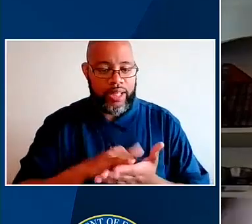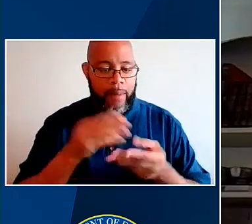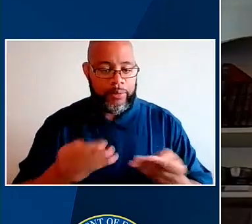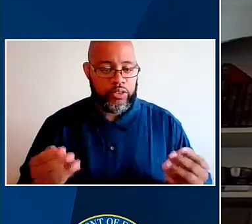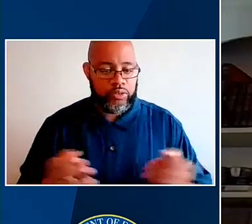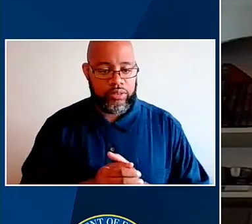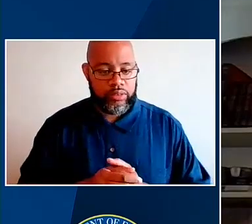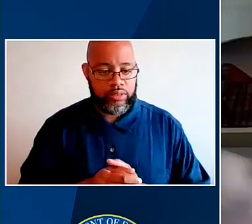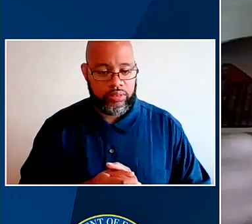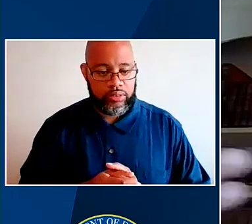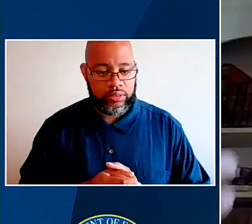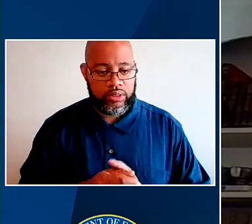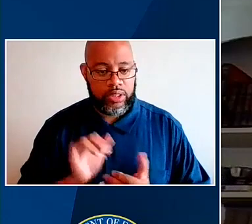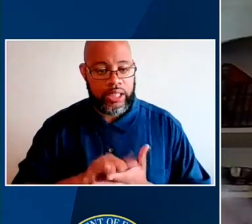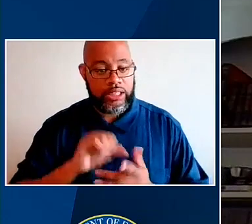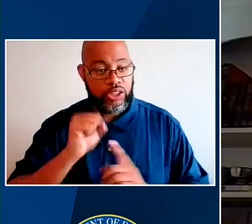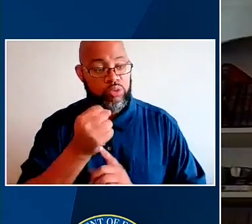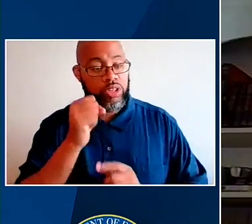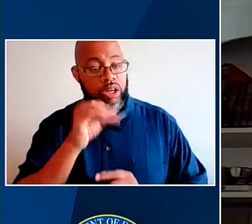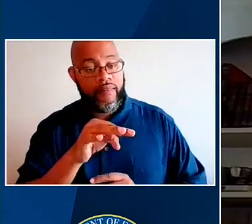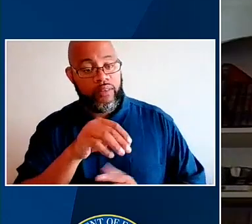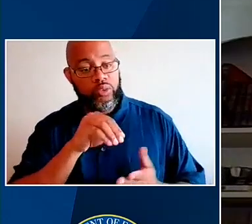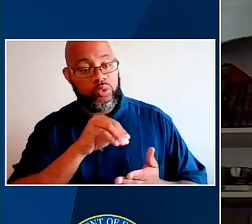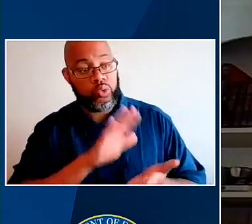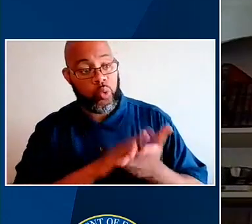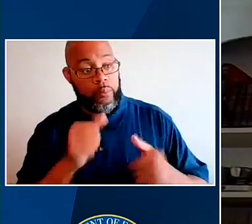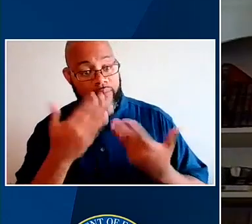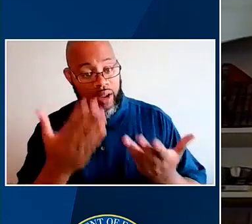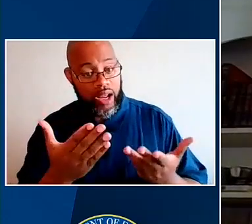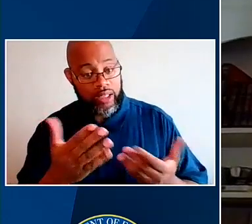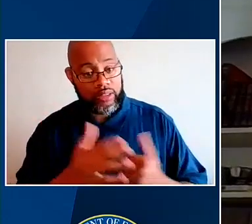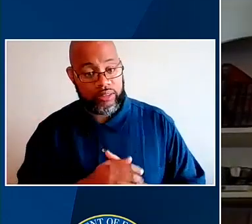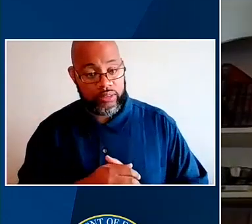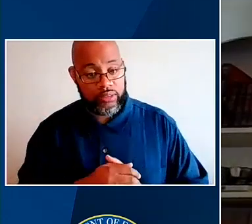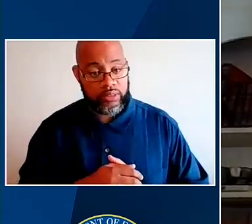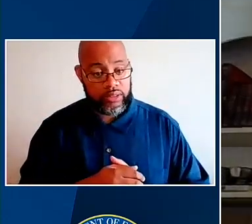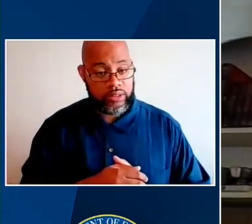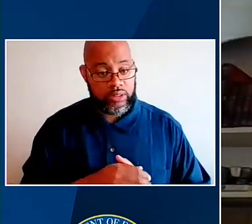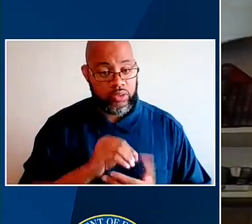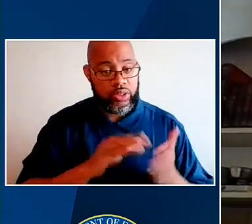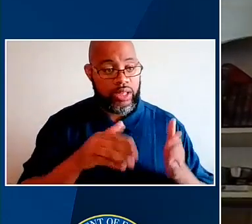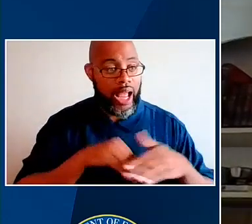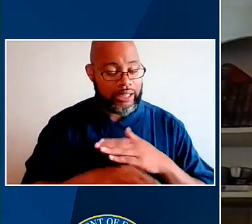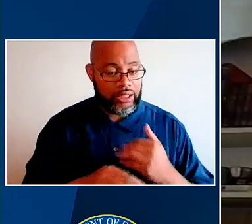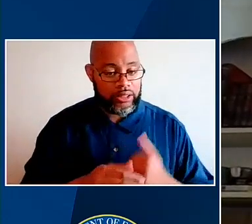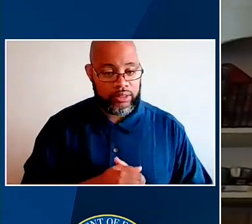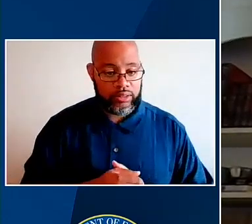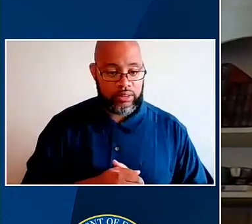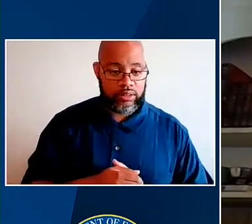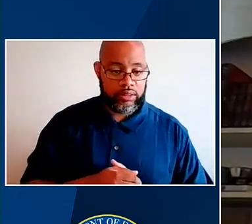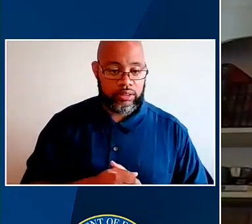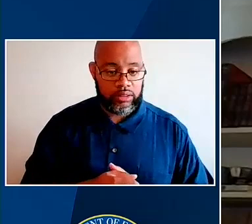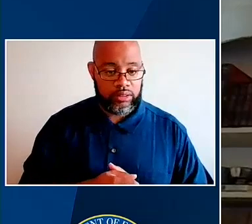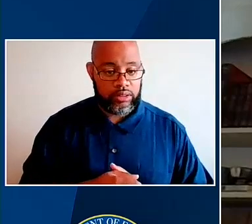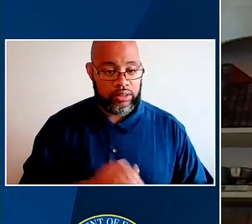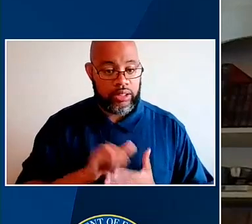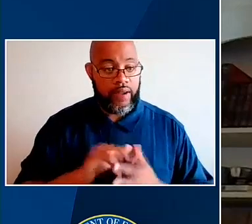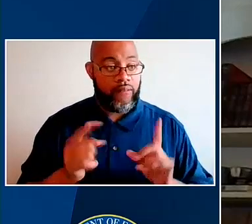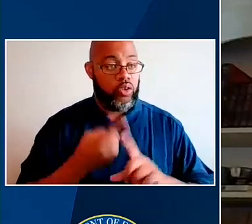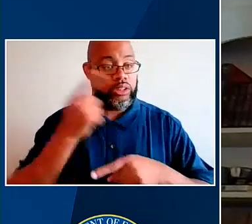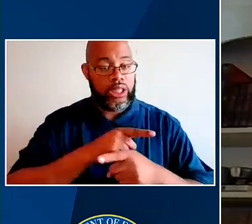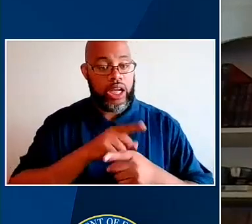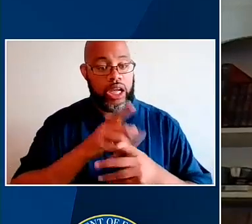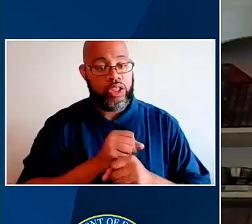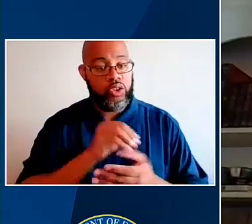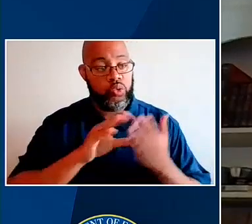would be, in the case of where the school provides it, simply providing them, giving the student access, right? So let's just say on day one, you give the